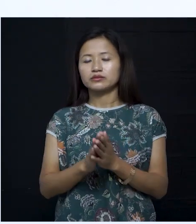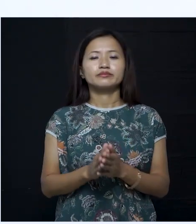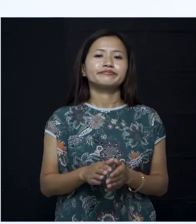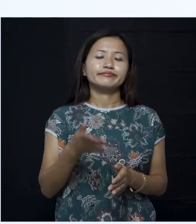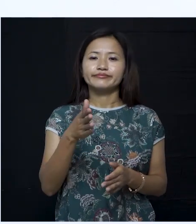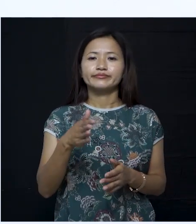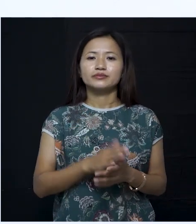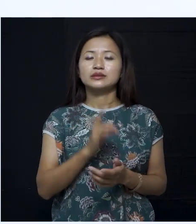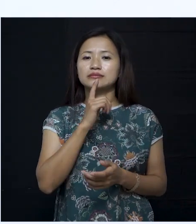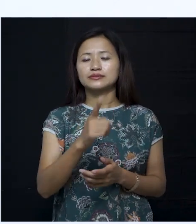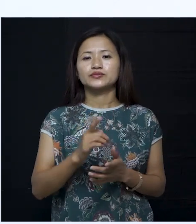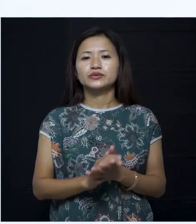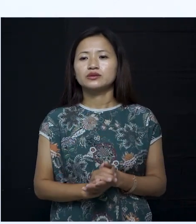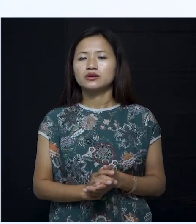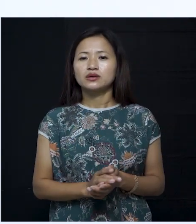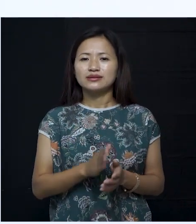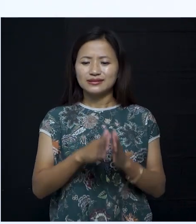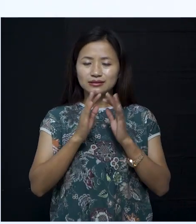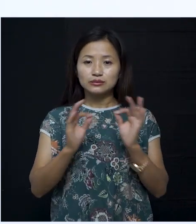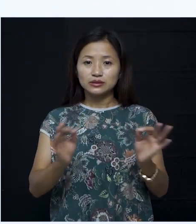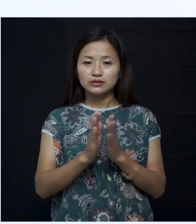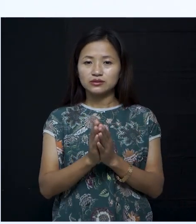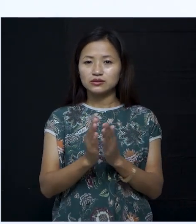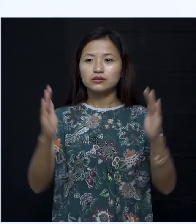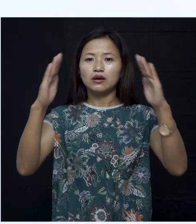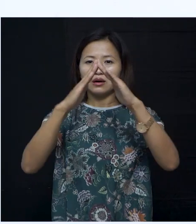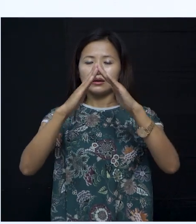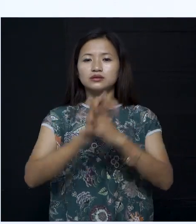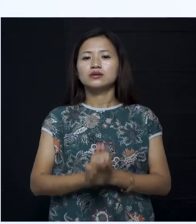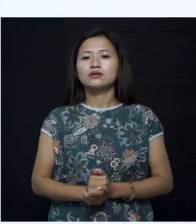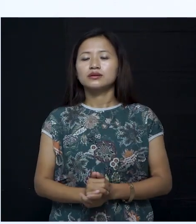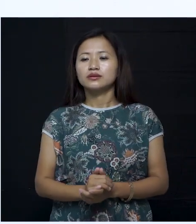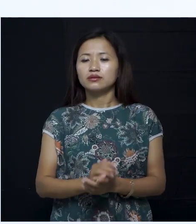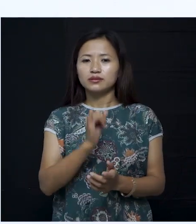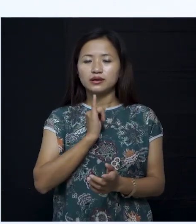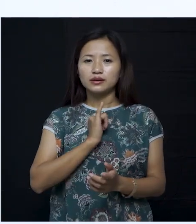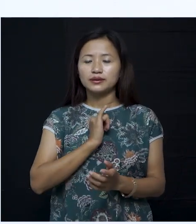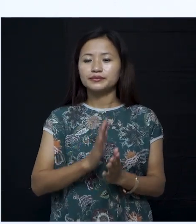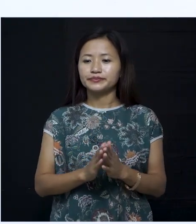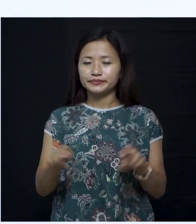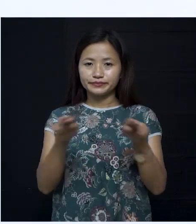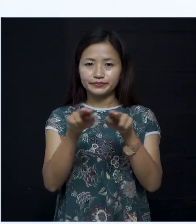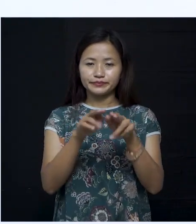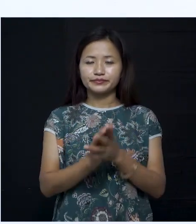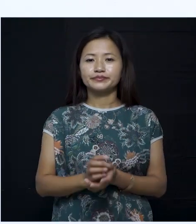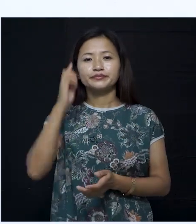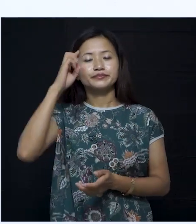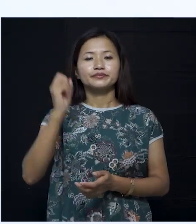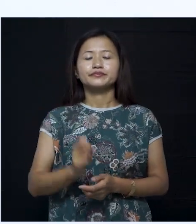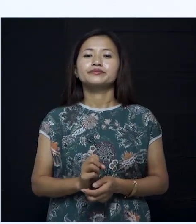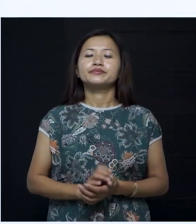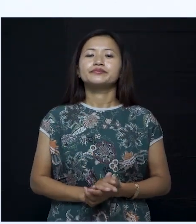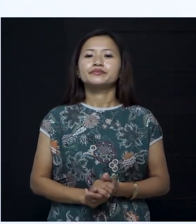cannot say that because I am very specific about the house that I am referring to, okay. So these three